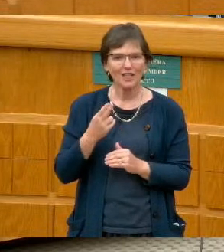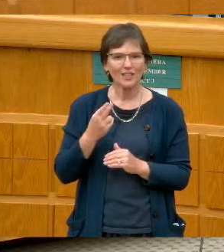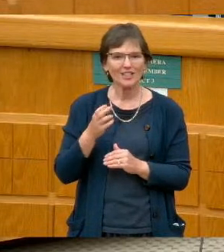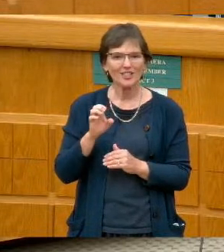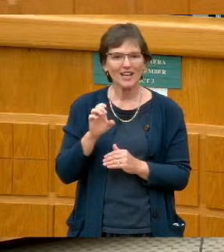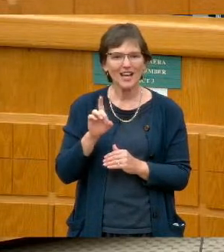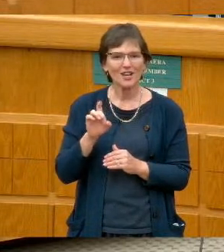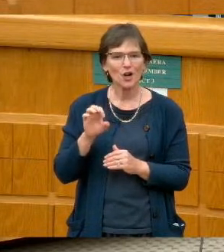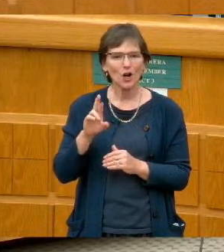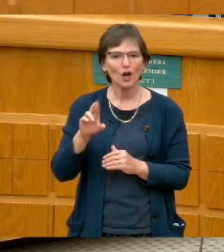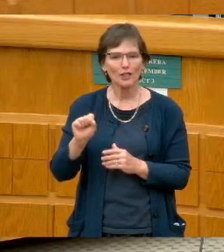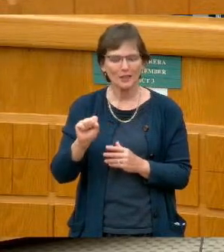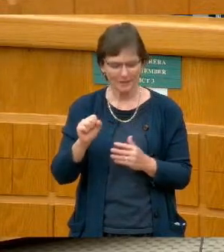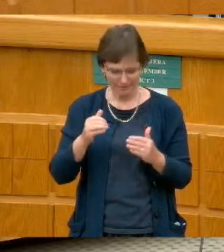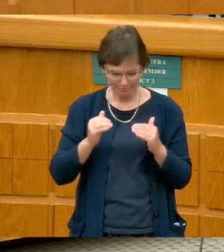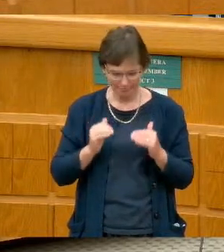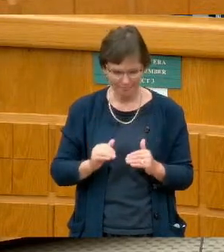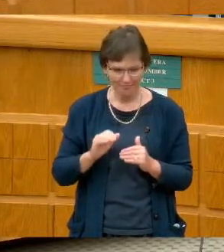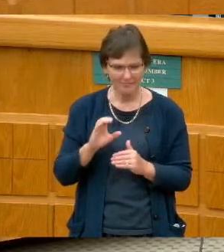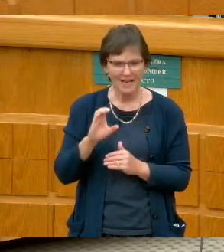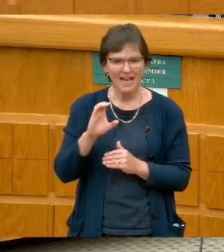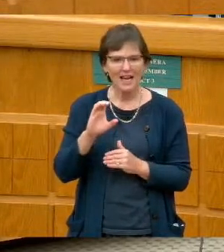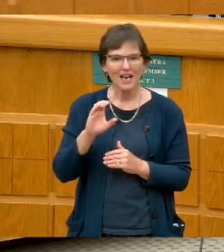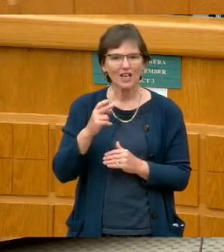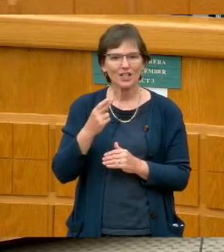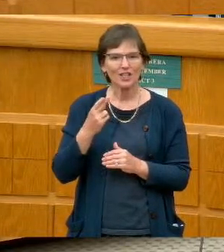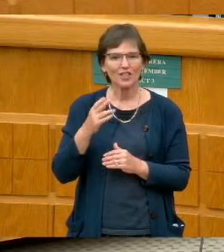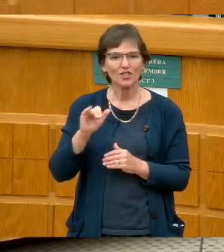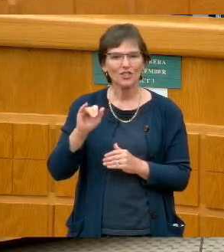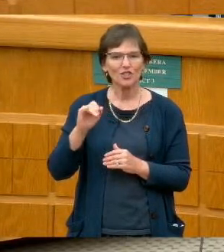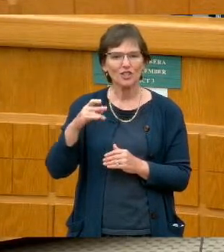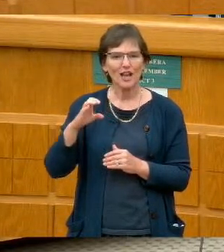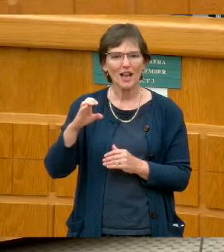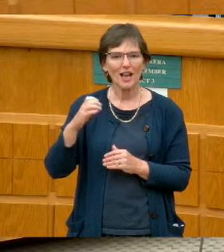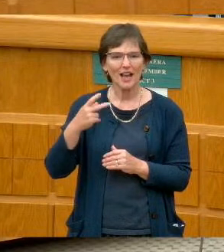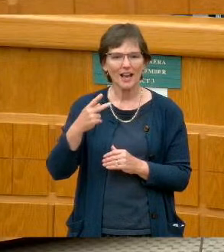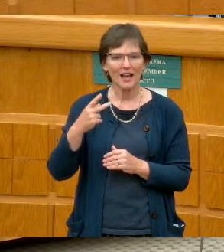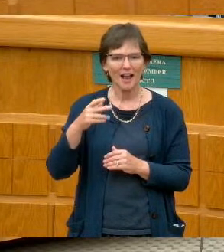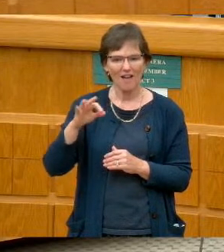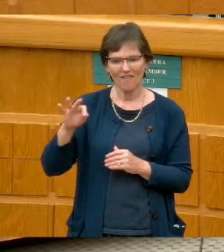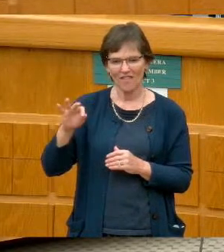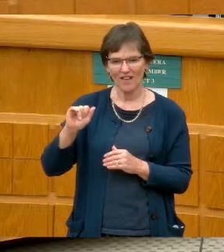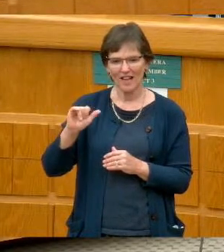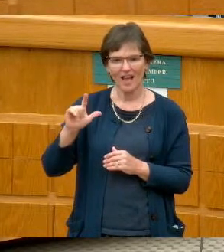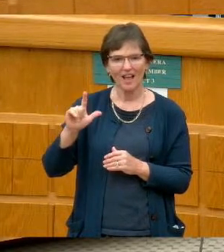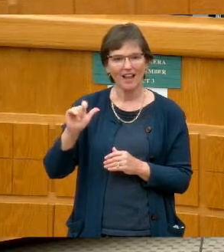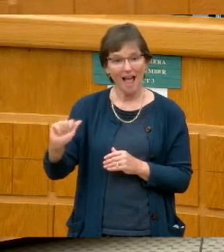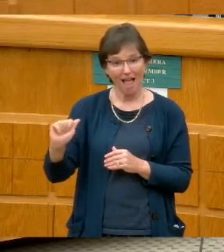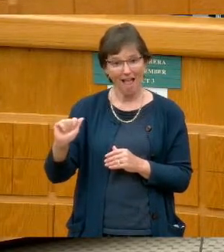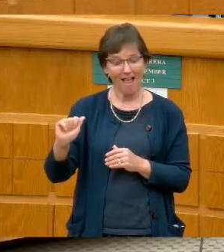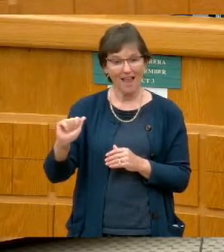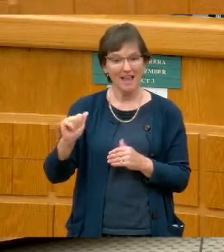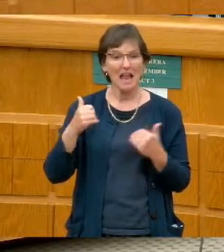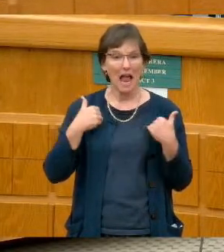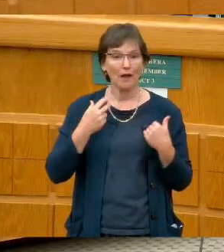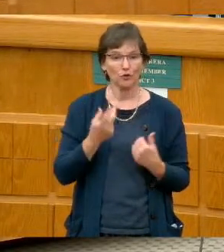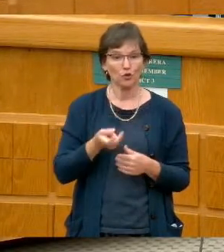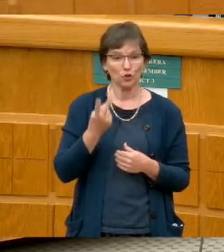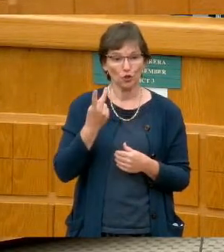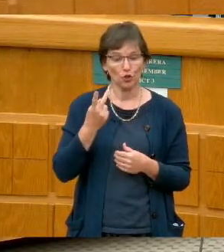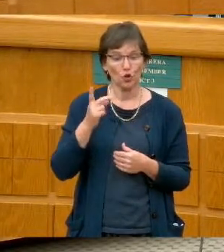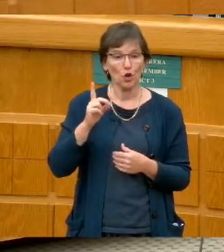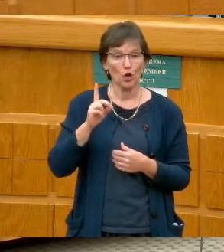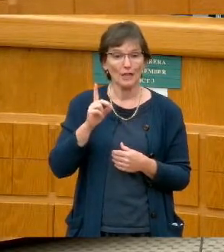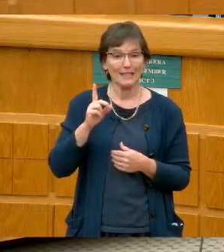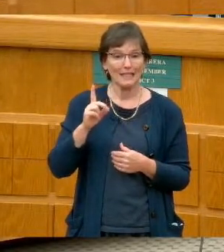Chick-fil-A, Chili's, Chuck E. Cheese, Dairy Queen, and Dairy Queen. There's two of those, and one of those,